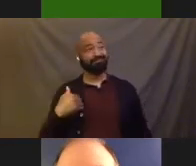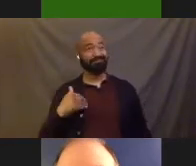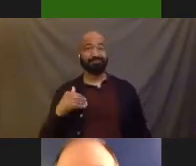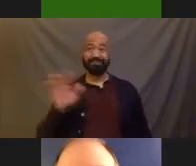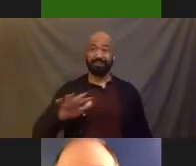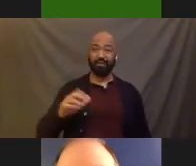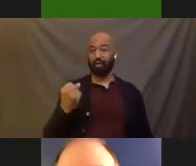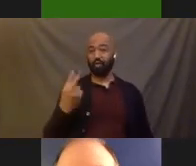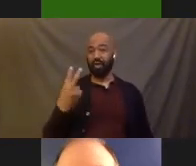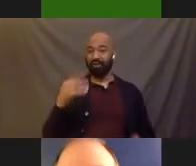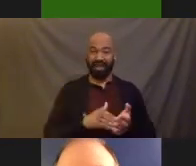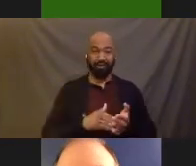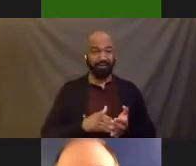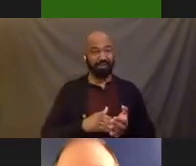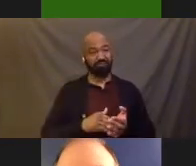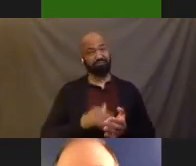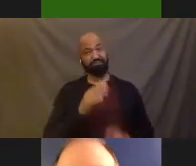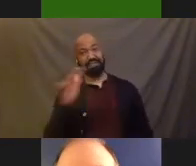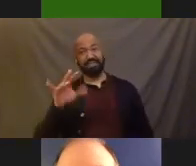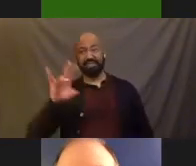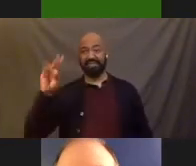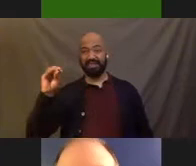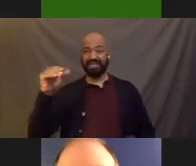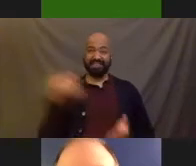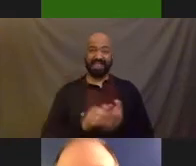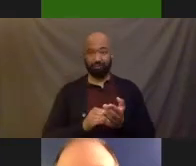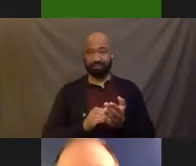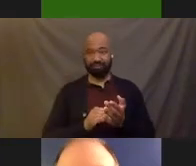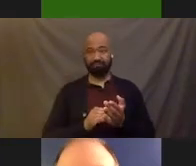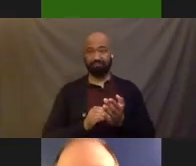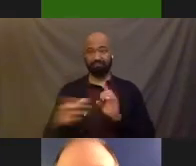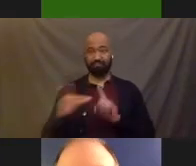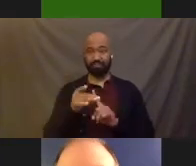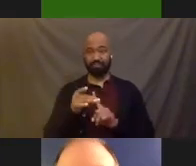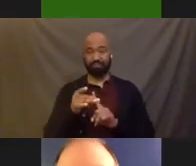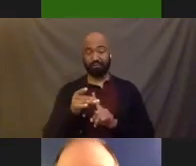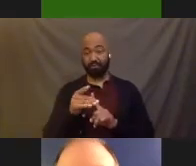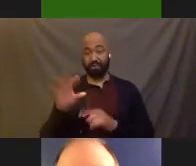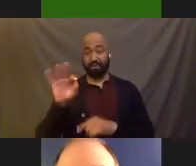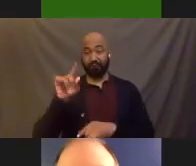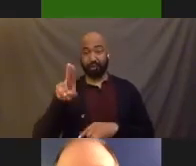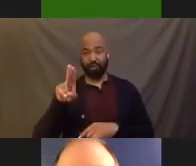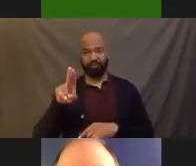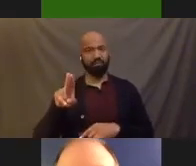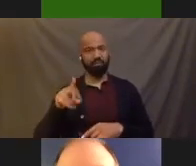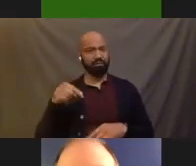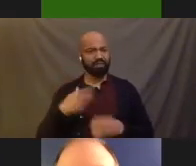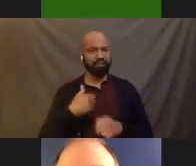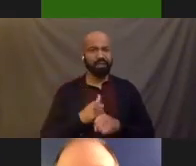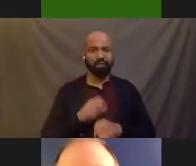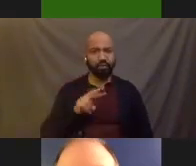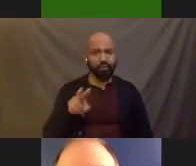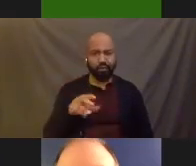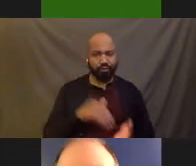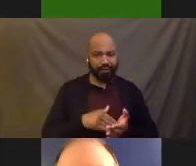12,000 to 70,000 cases of flu per year. And this year was 22,000. And so that's exciting, most